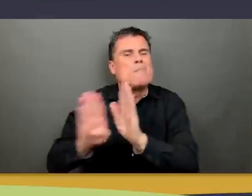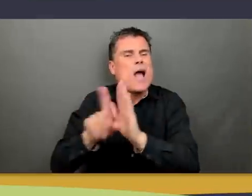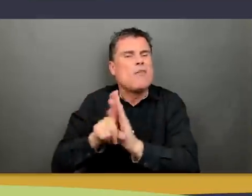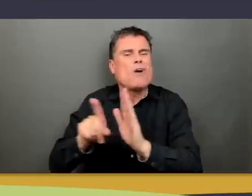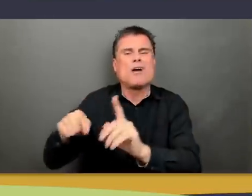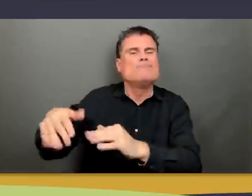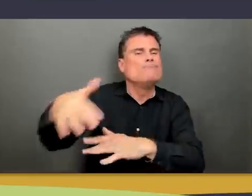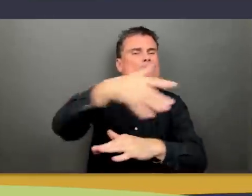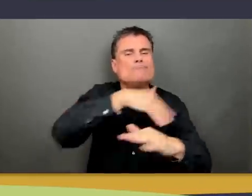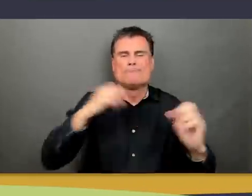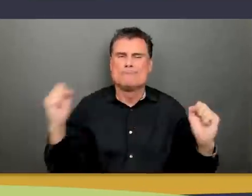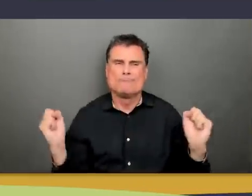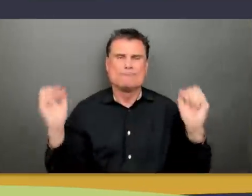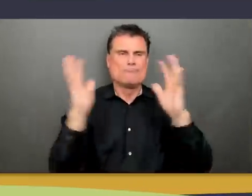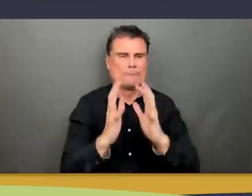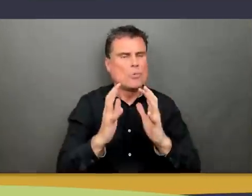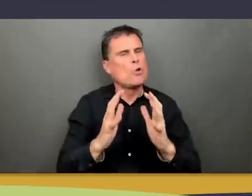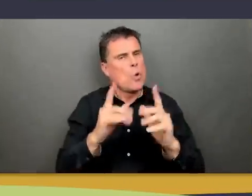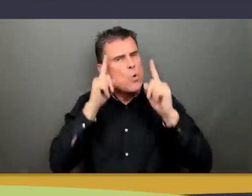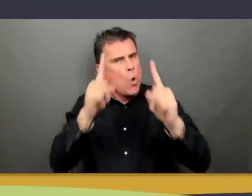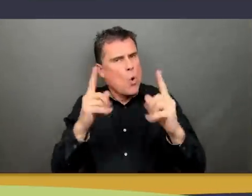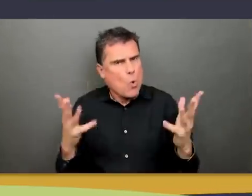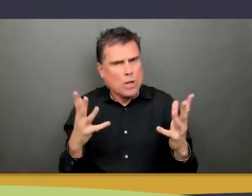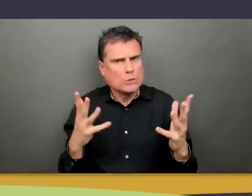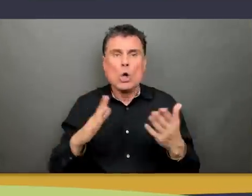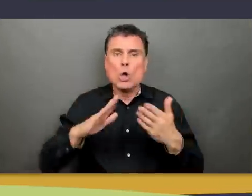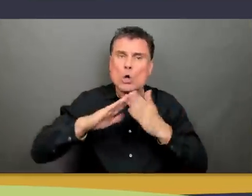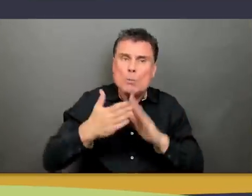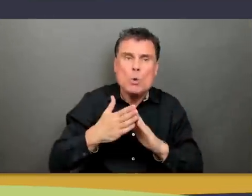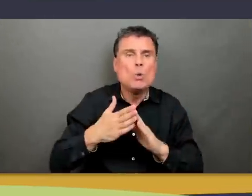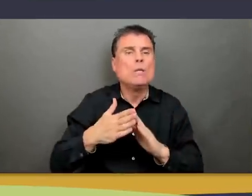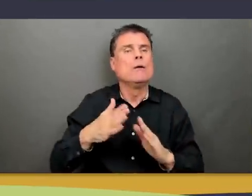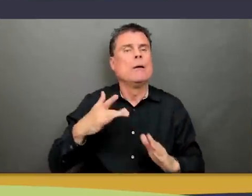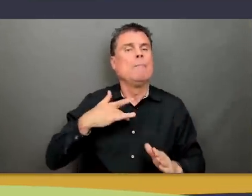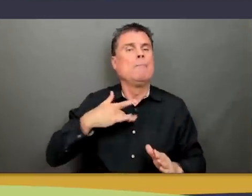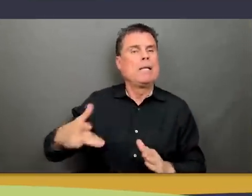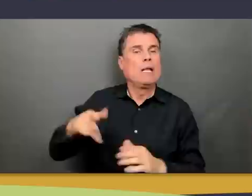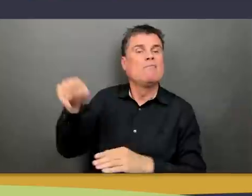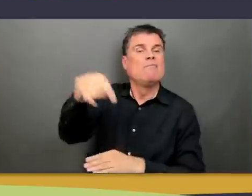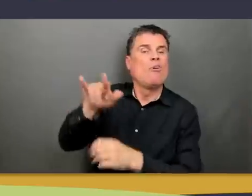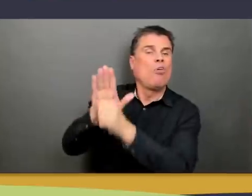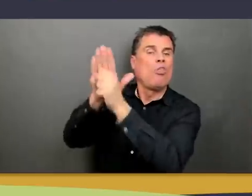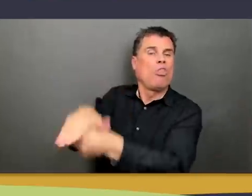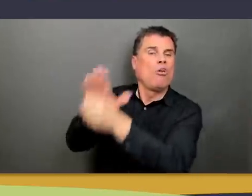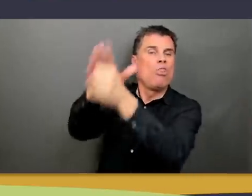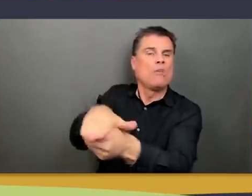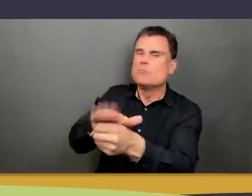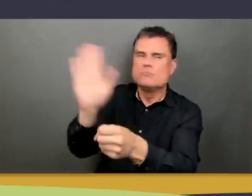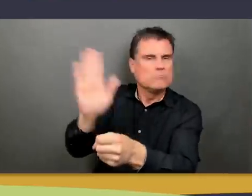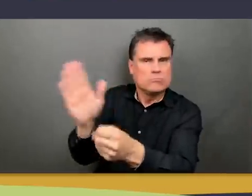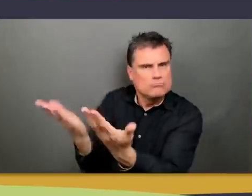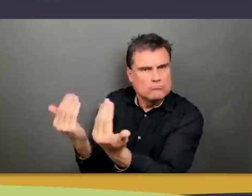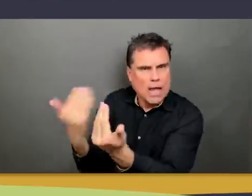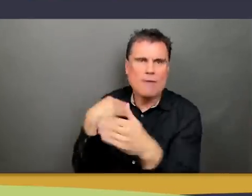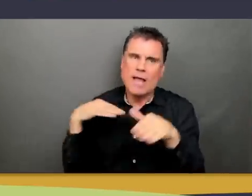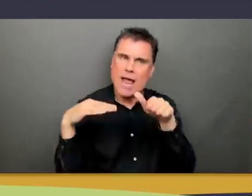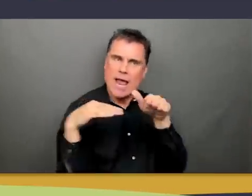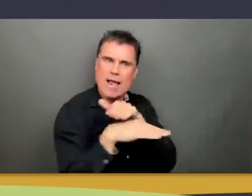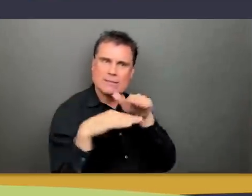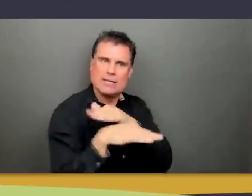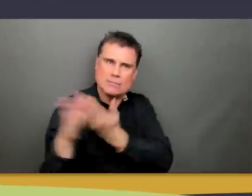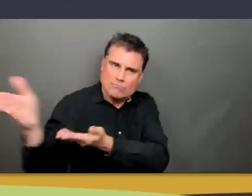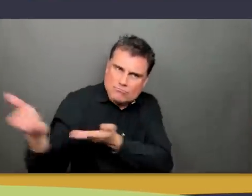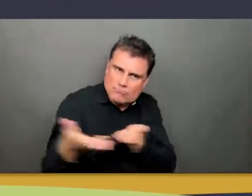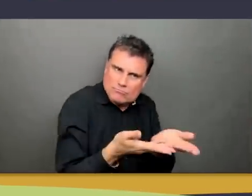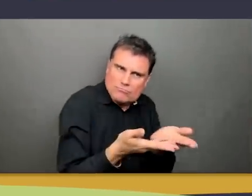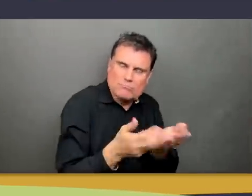underserved communities in British Columbia. The values of multiculturalism and anti-racism are inseparable